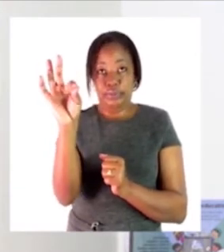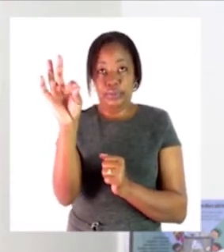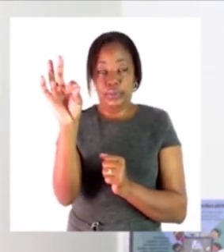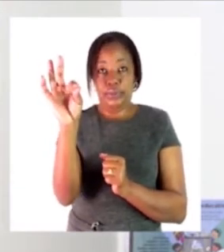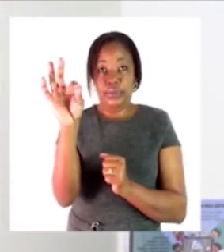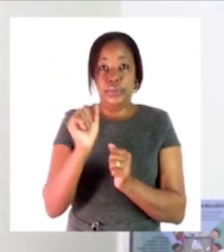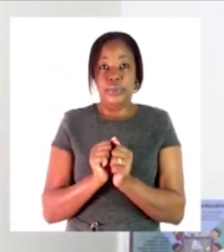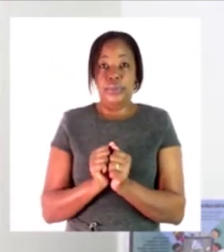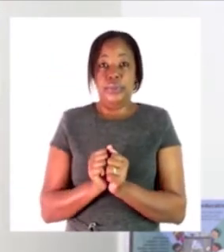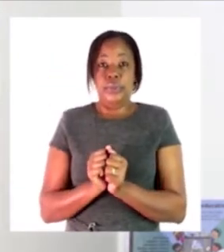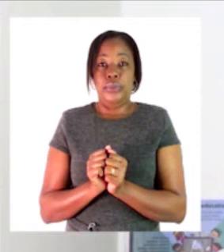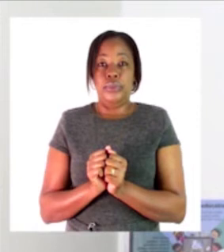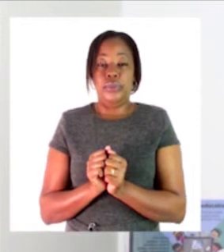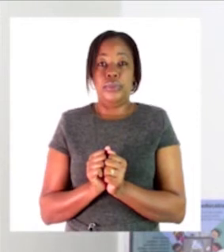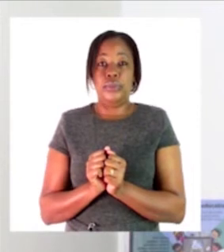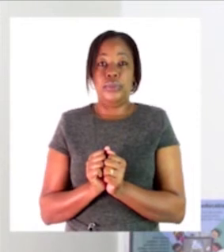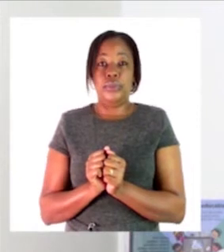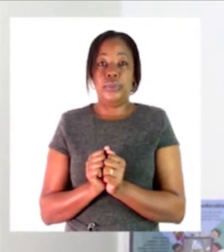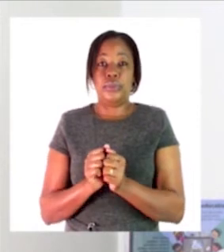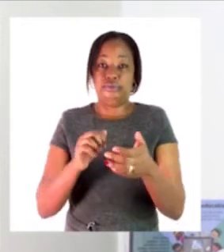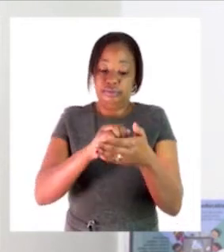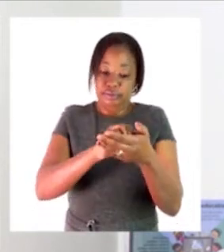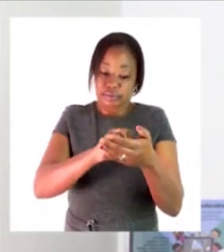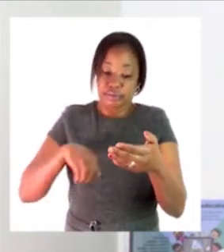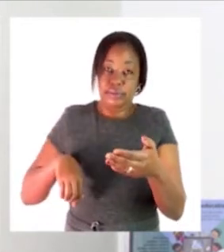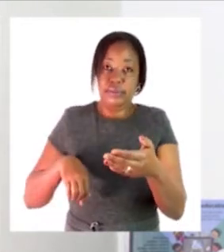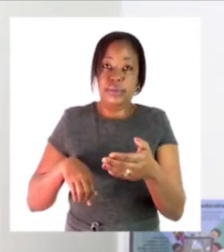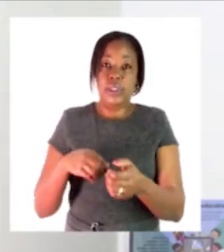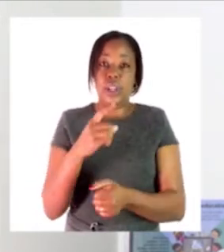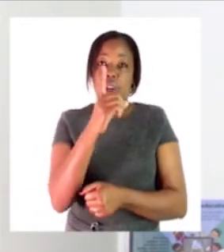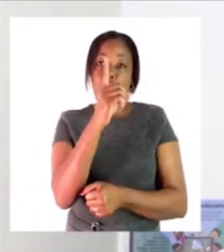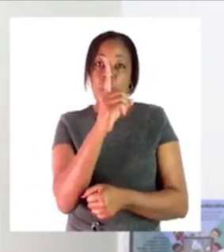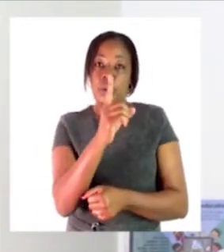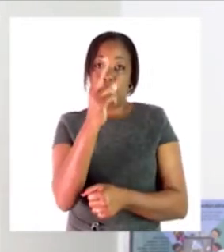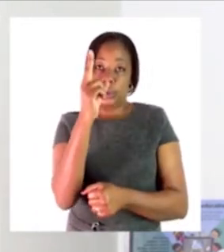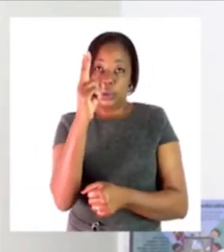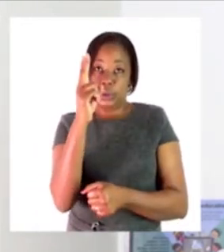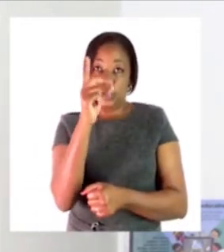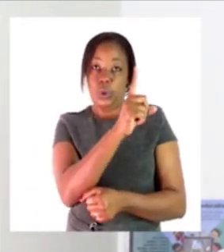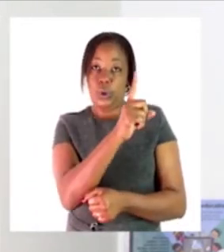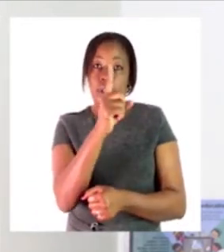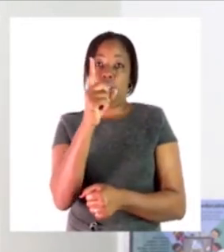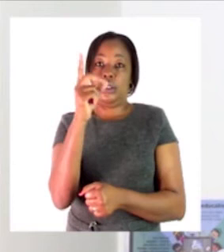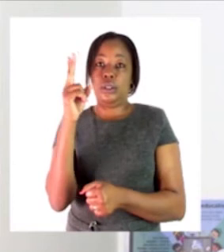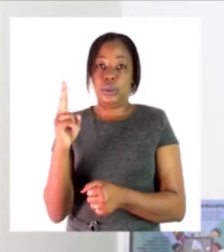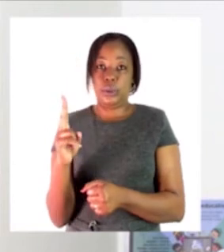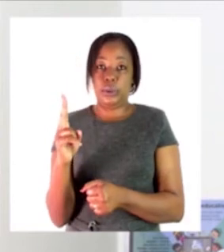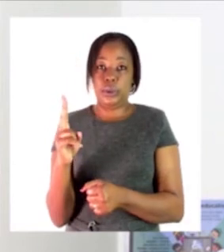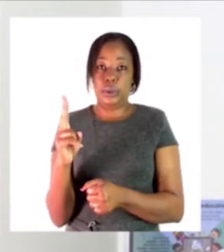You have to take away the 12 which your friends have given you. So you take away your